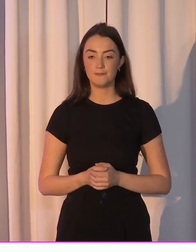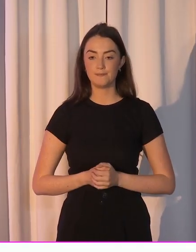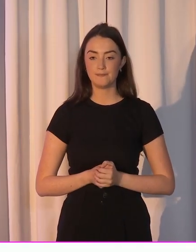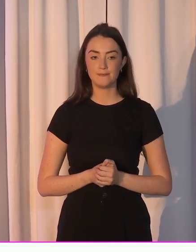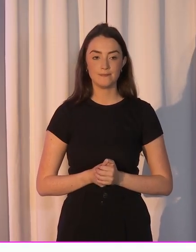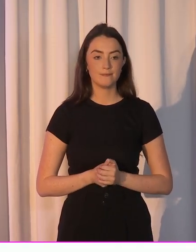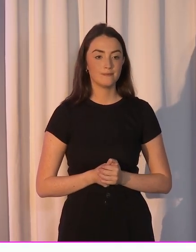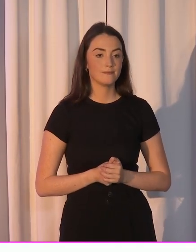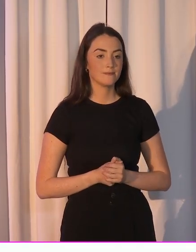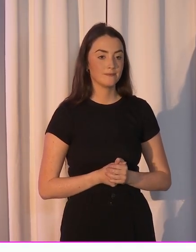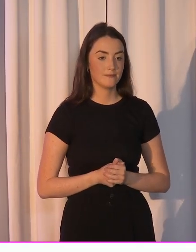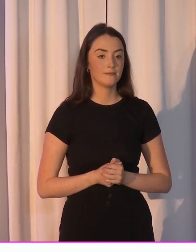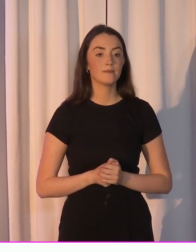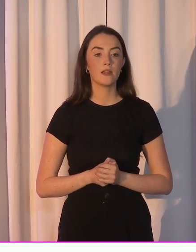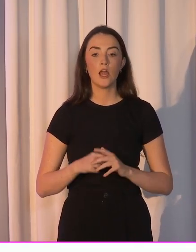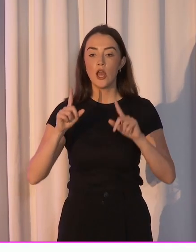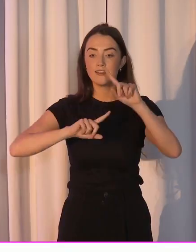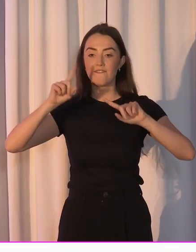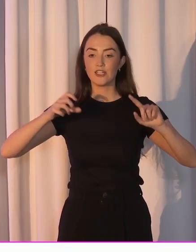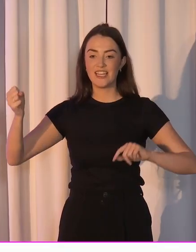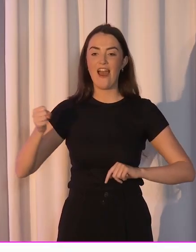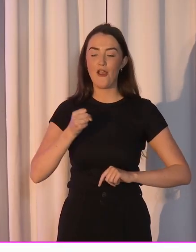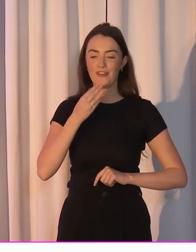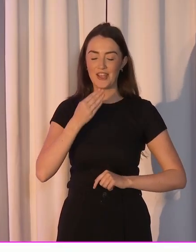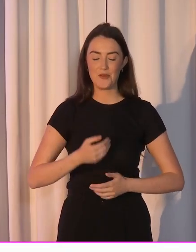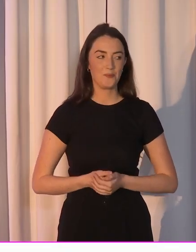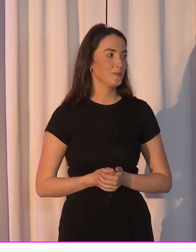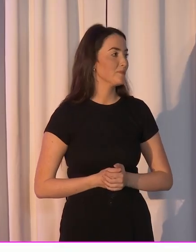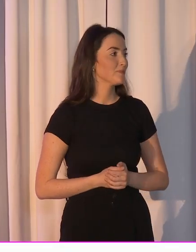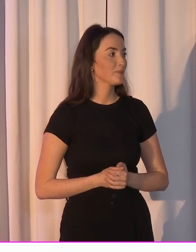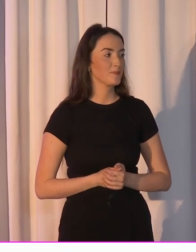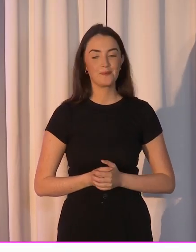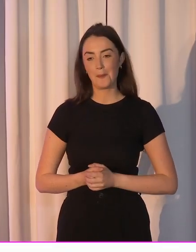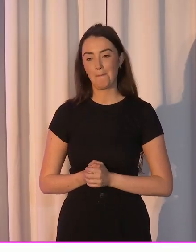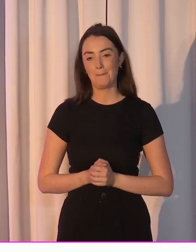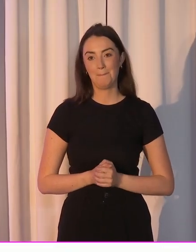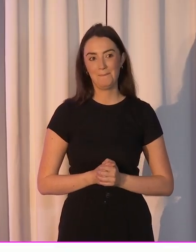it there. I feel like I'm channeling Gay Bird. Roll it there.